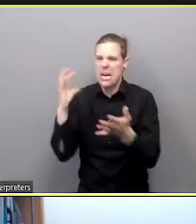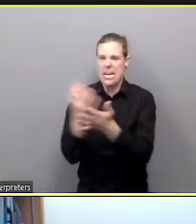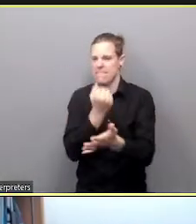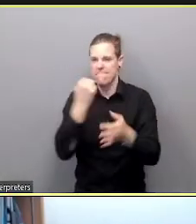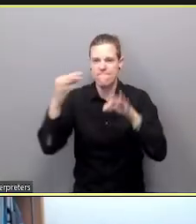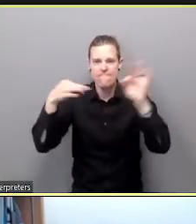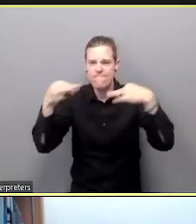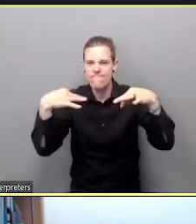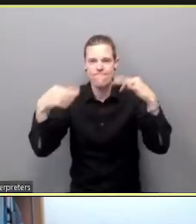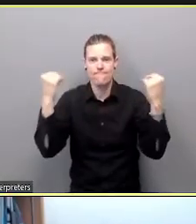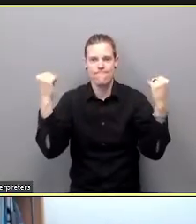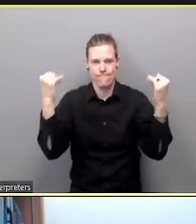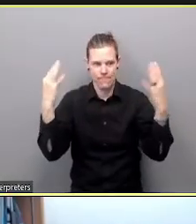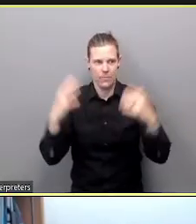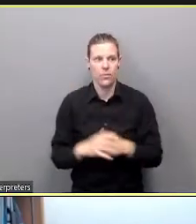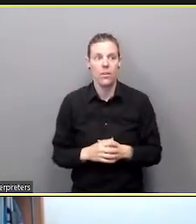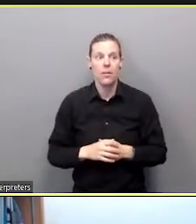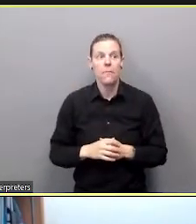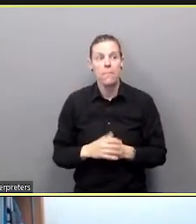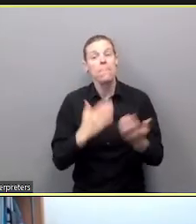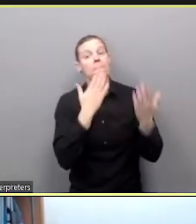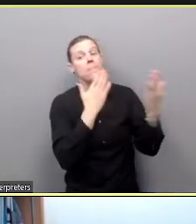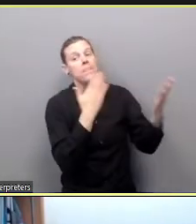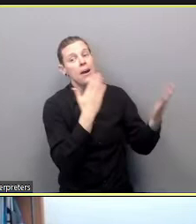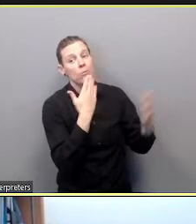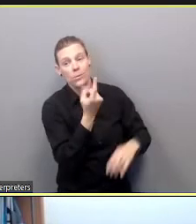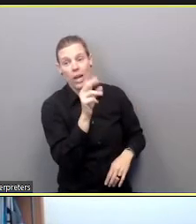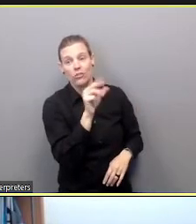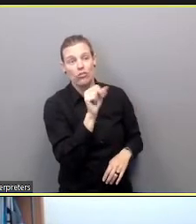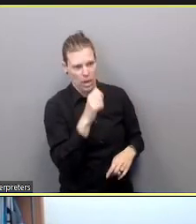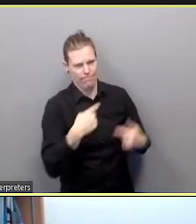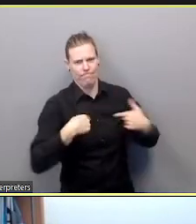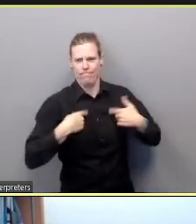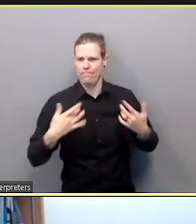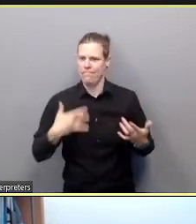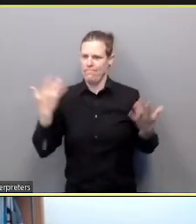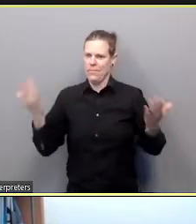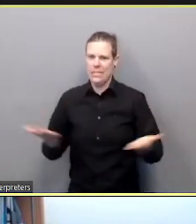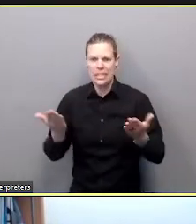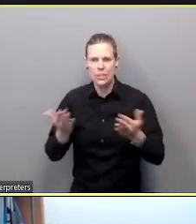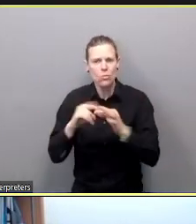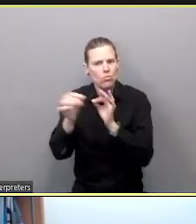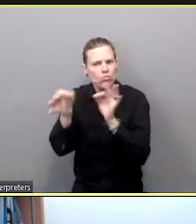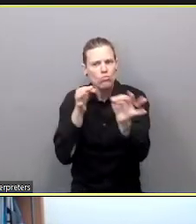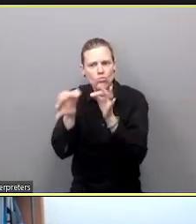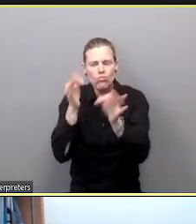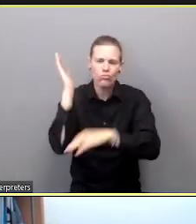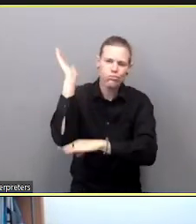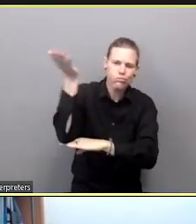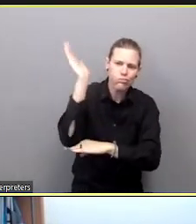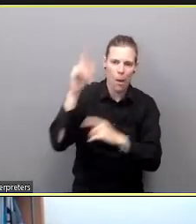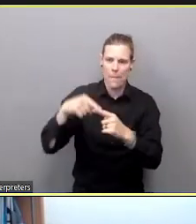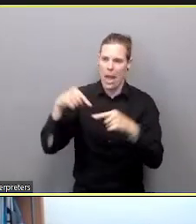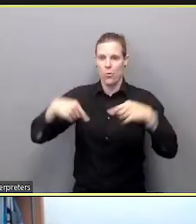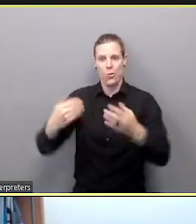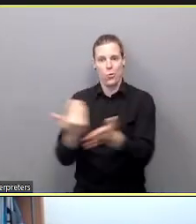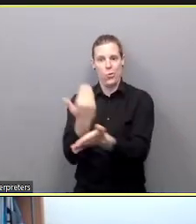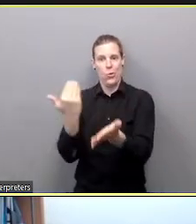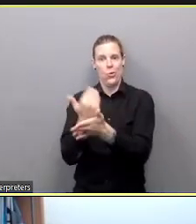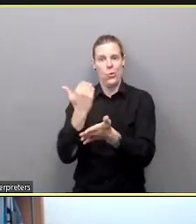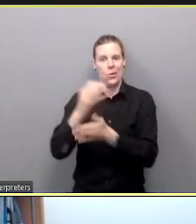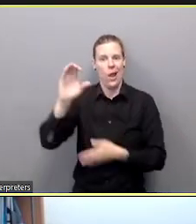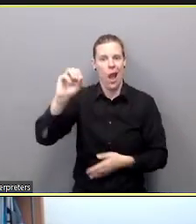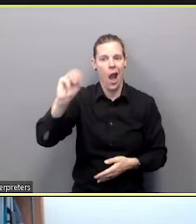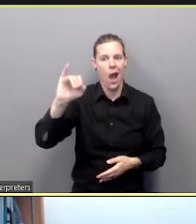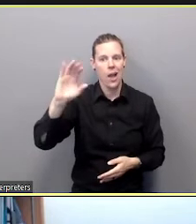Secretary Scrace. So it's my pleasure to be here today to provide a COVID-19 epi update. And so this is a typical slide that I